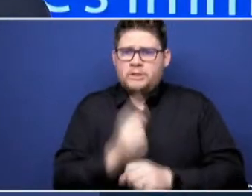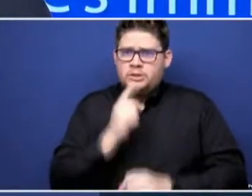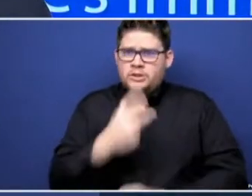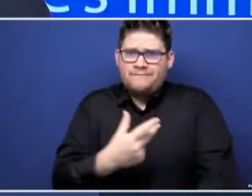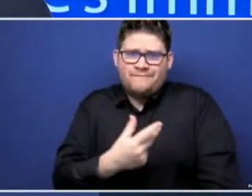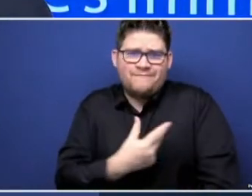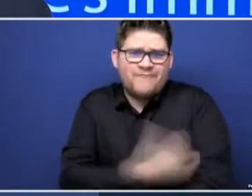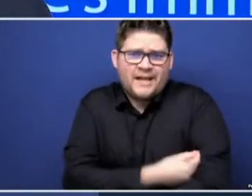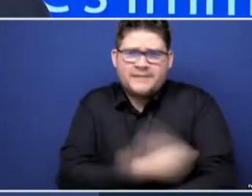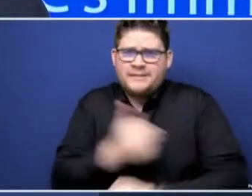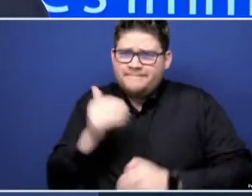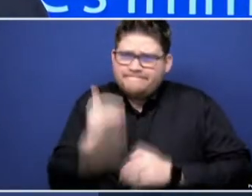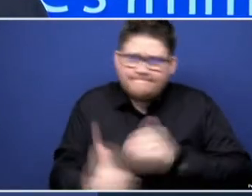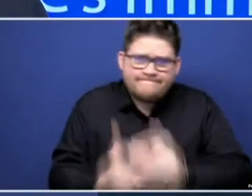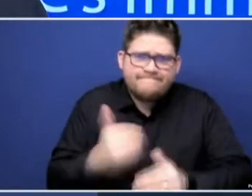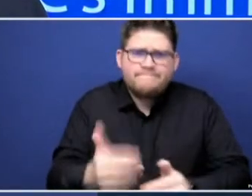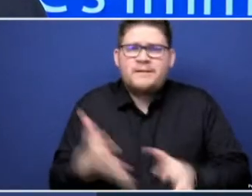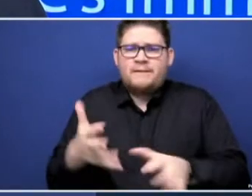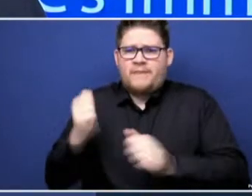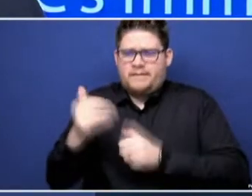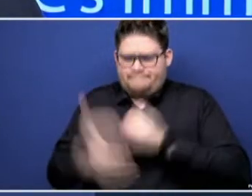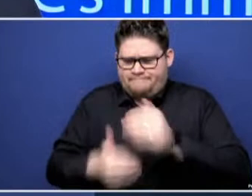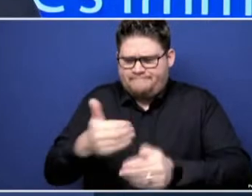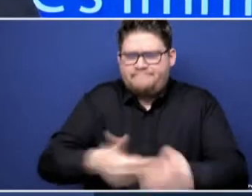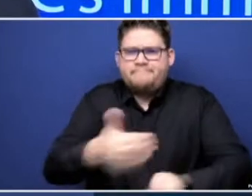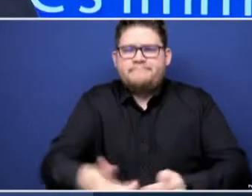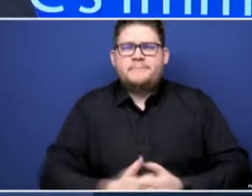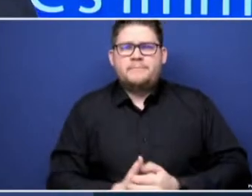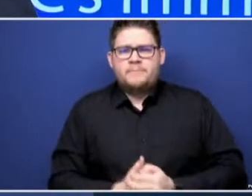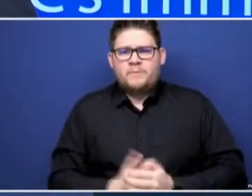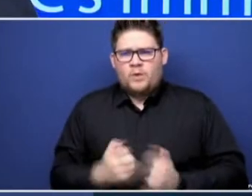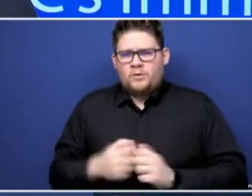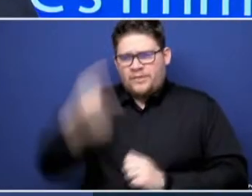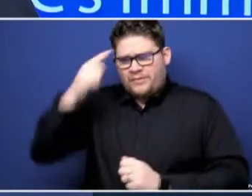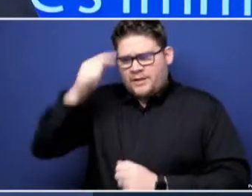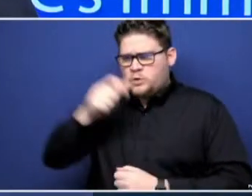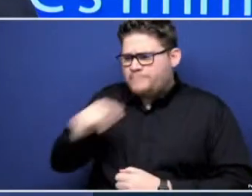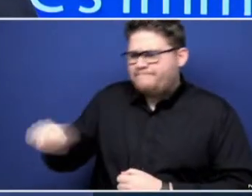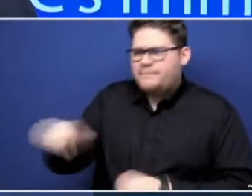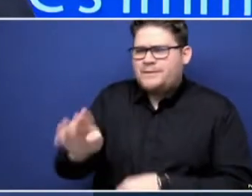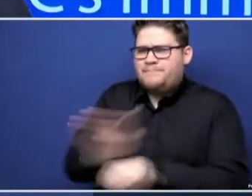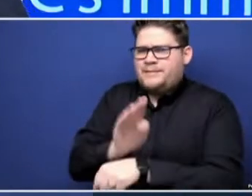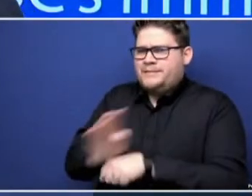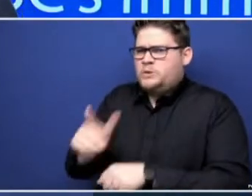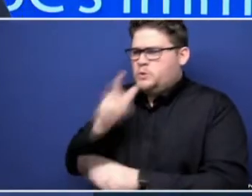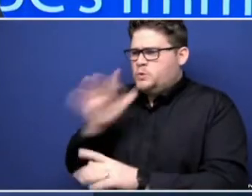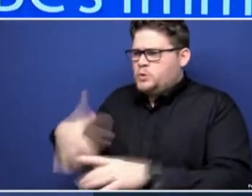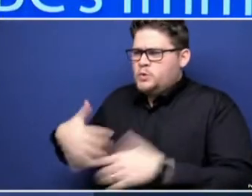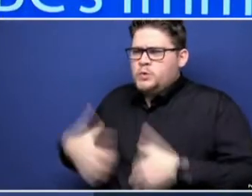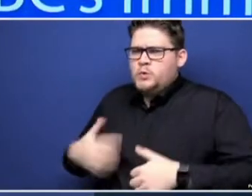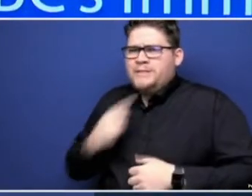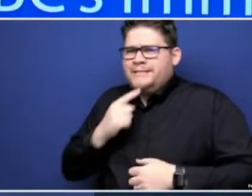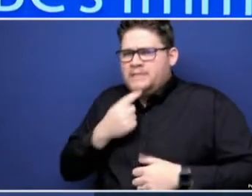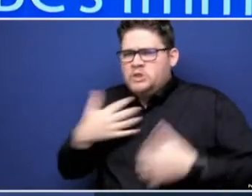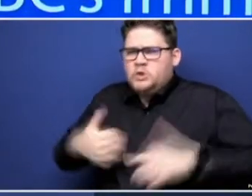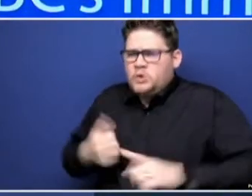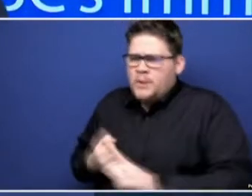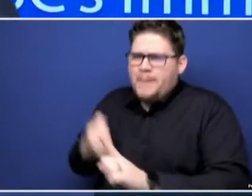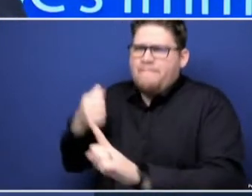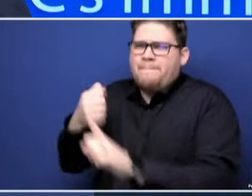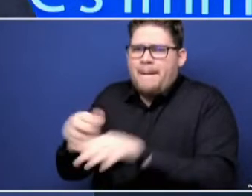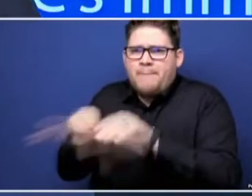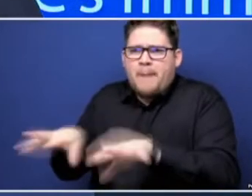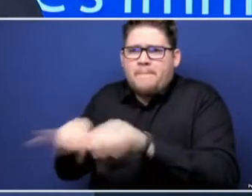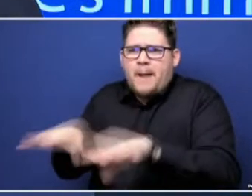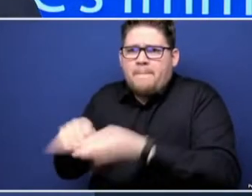this morning to Jennifer Rice, the MLA for North Coast. She's in Prince Rupert. She's also the Parliamentary Secretary for